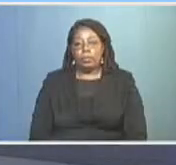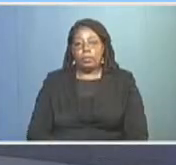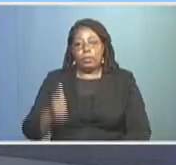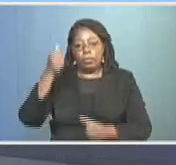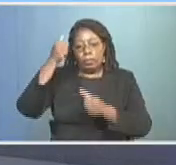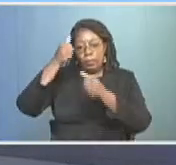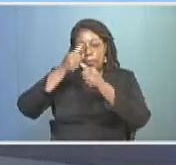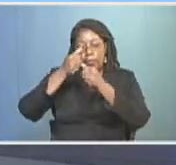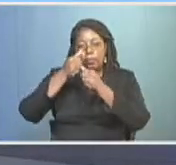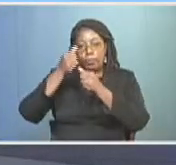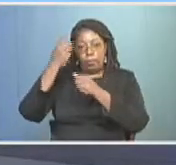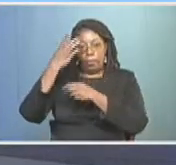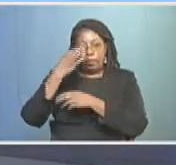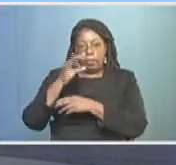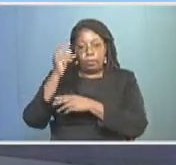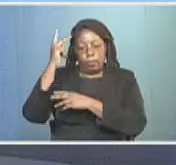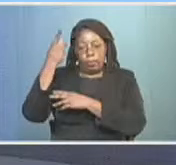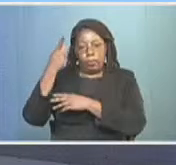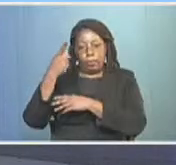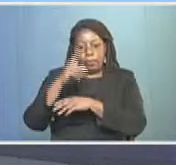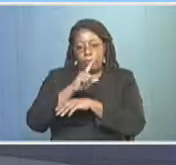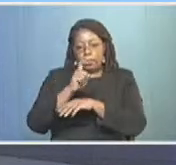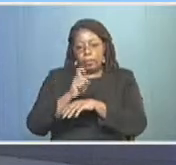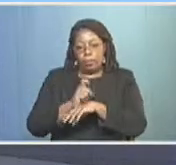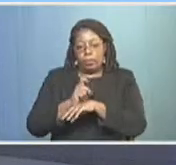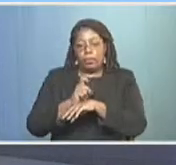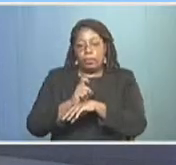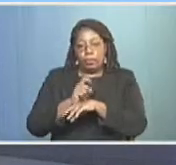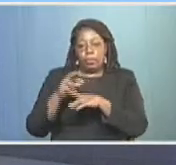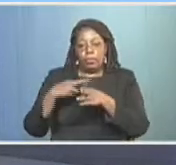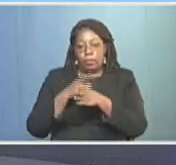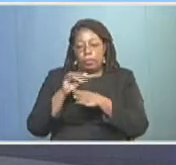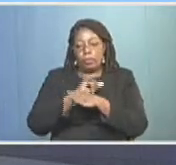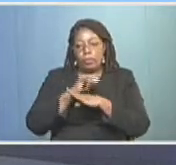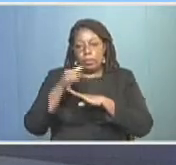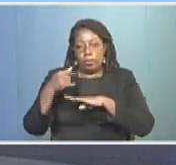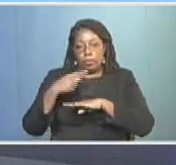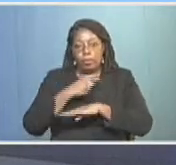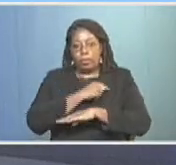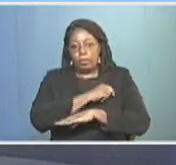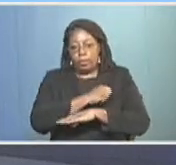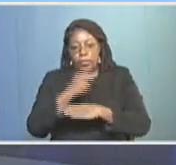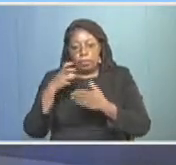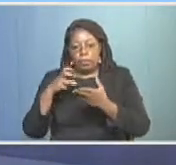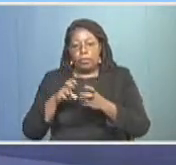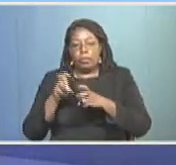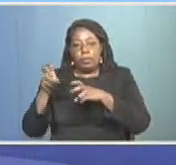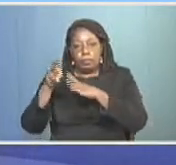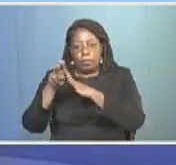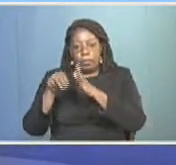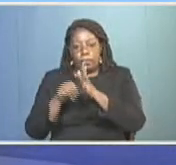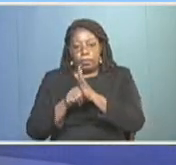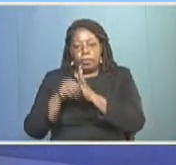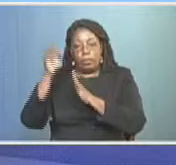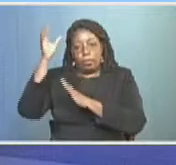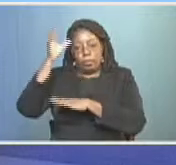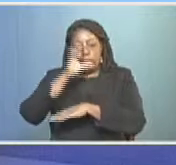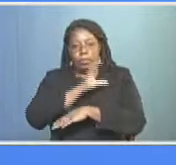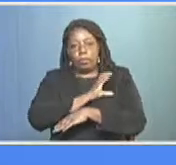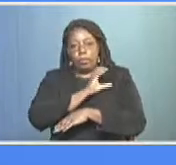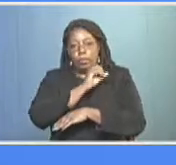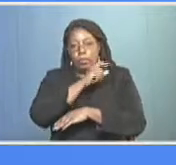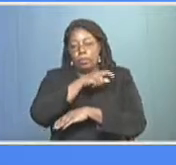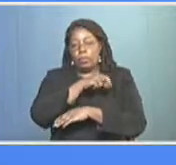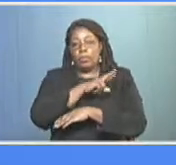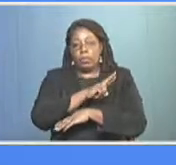Member of Parliament for Exuma and Ragged Island, Deputy Prime Minister and Minister of Tourism, Investments and Aviation, the Honourable Chester Cooper, on